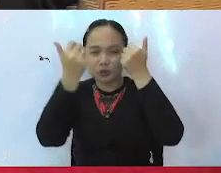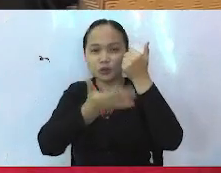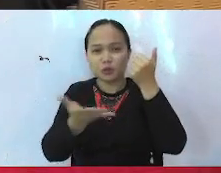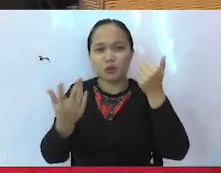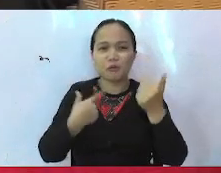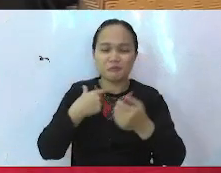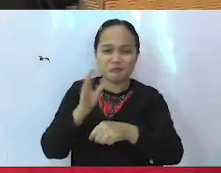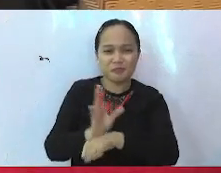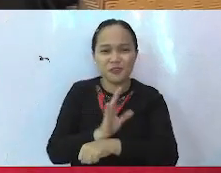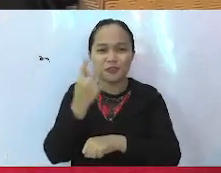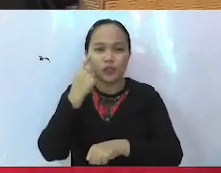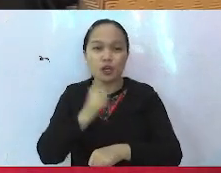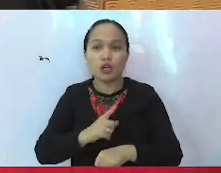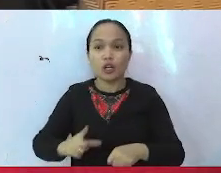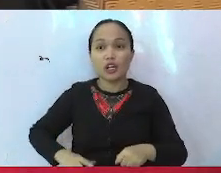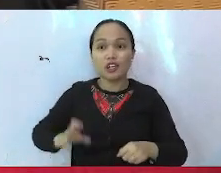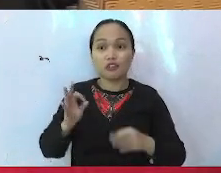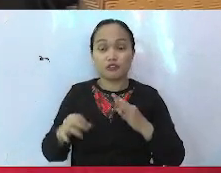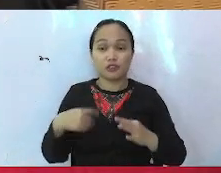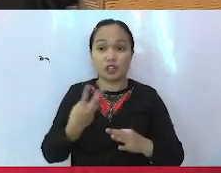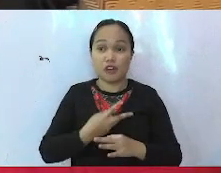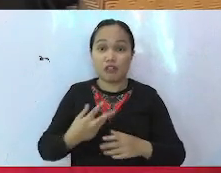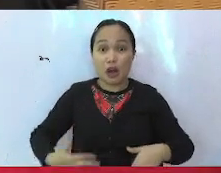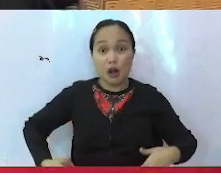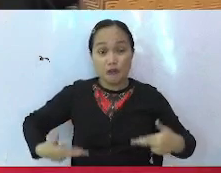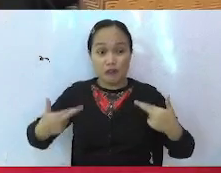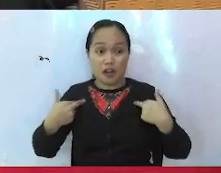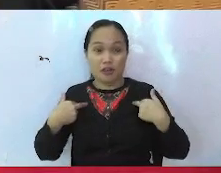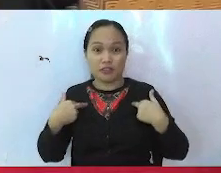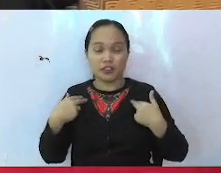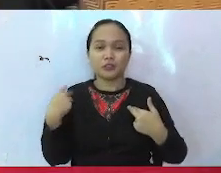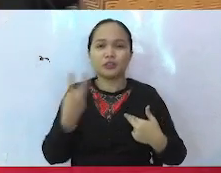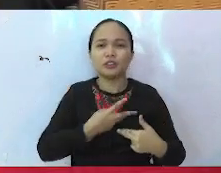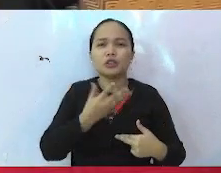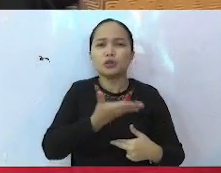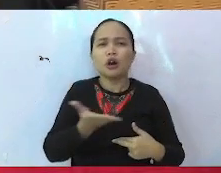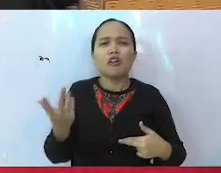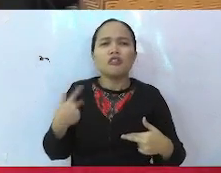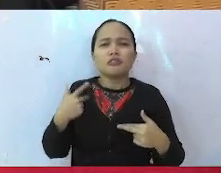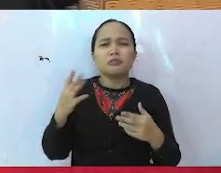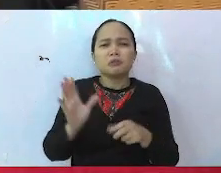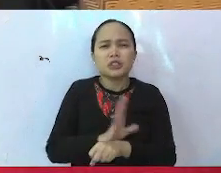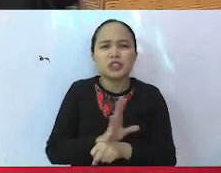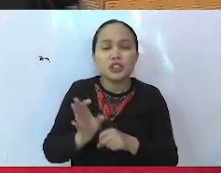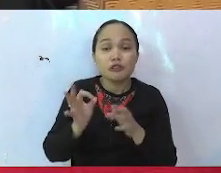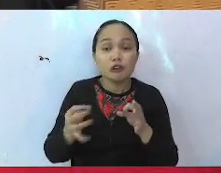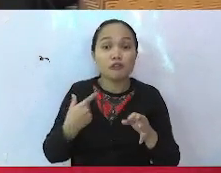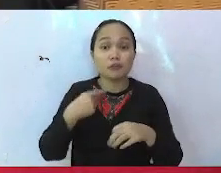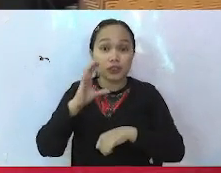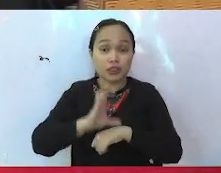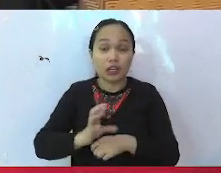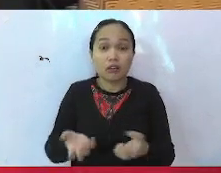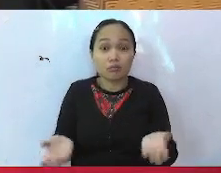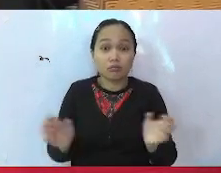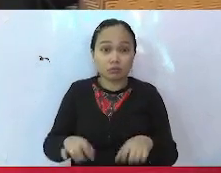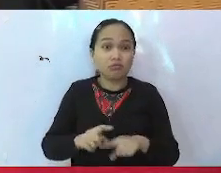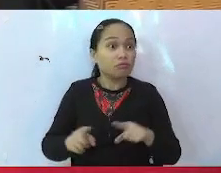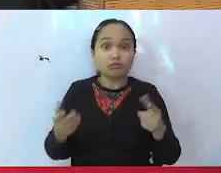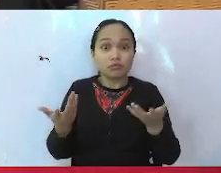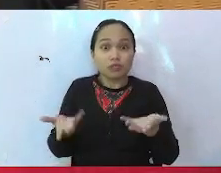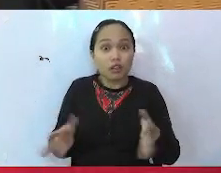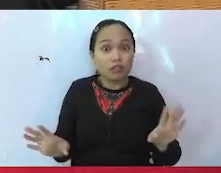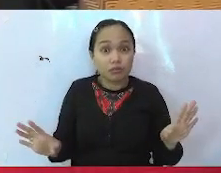for the Lord when we have the revival. Yes. We will be busy for the Lord if we have this church events. But after that,